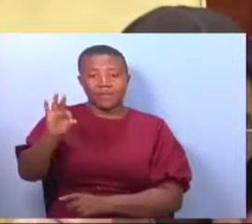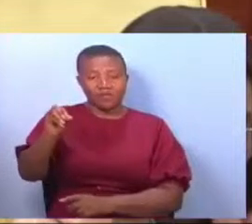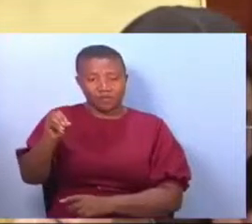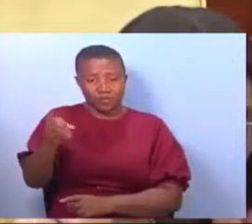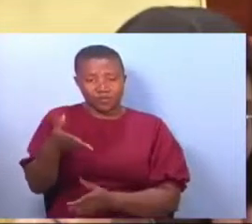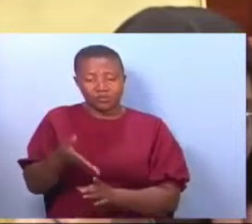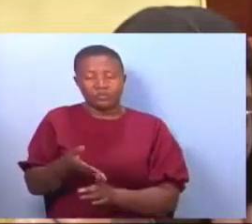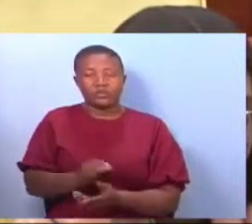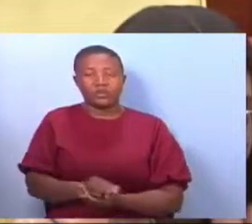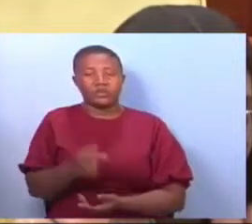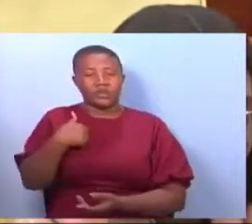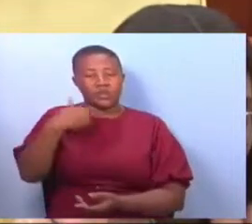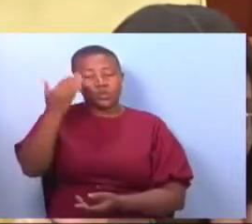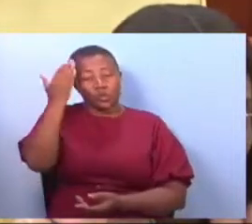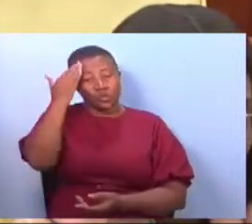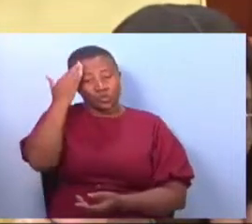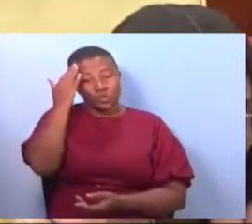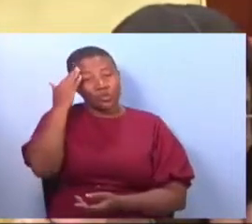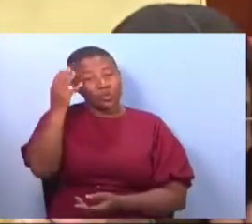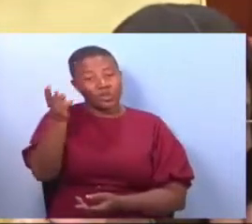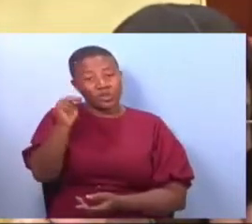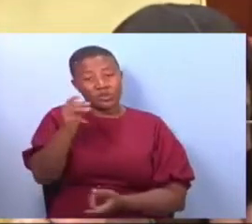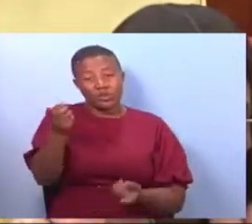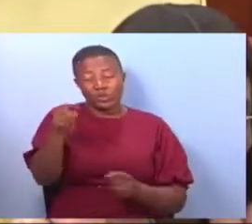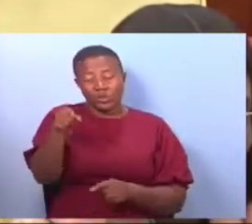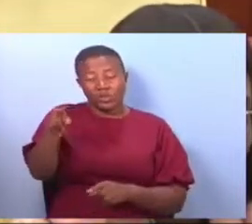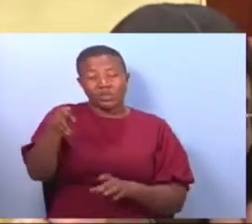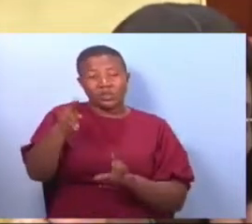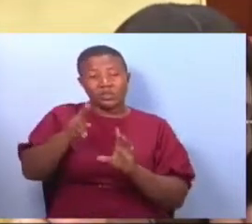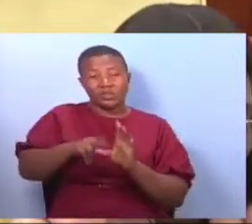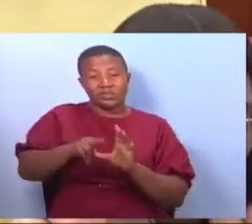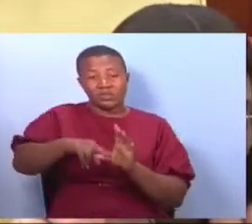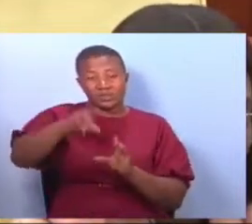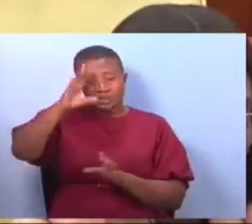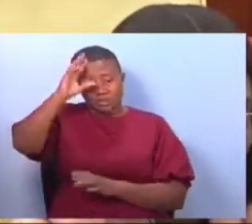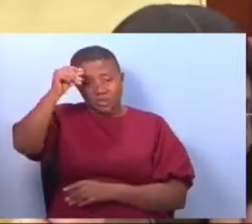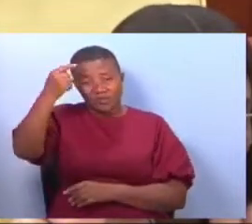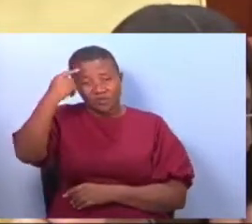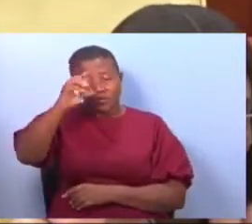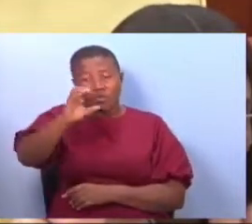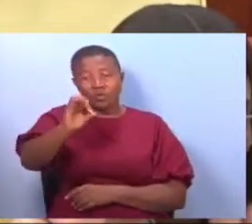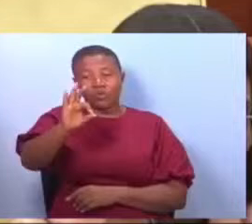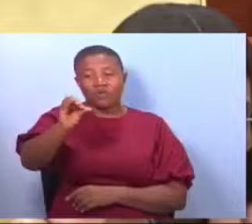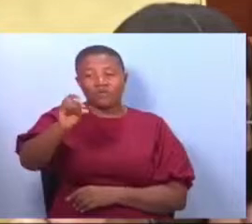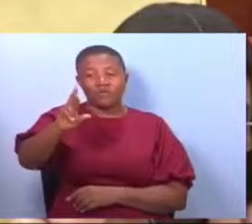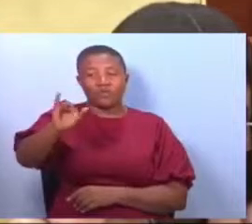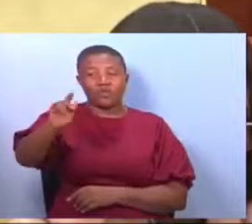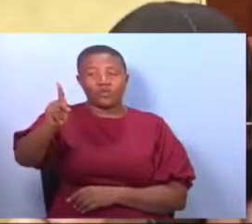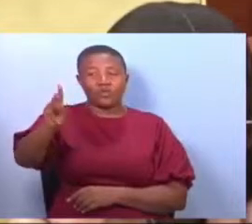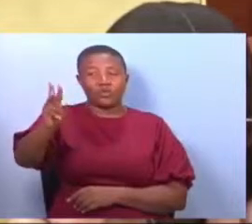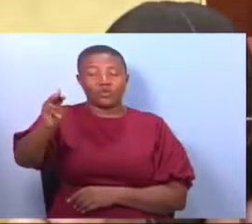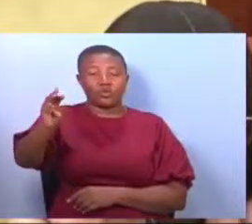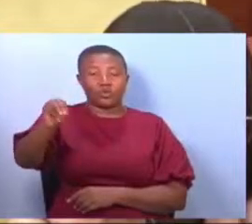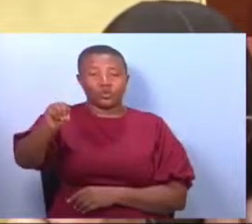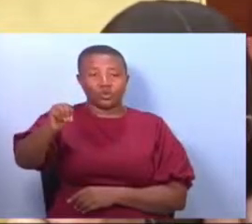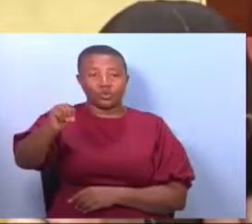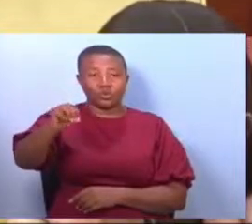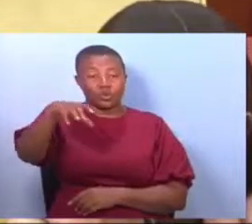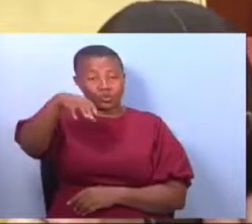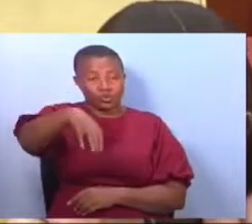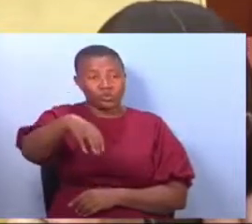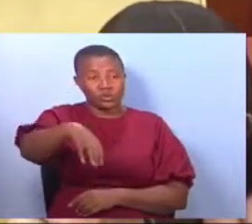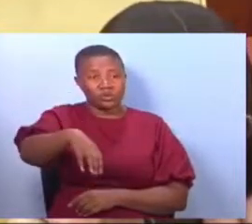Malfoy when he was the chairman for the Ofori-Krom constituency, because his